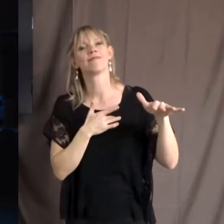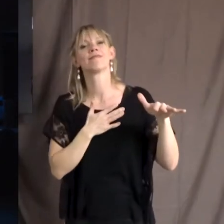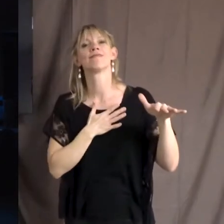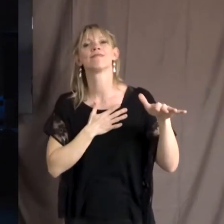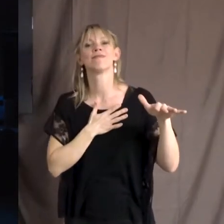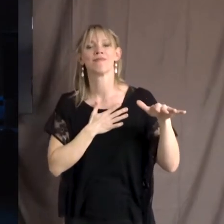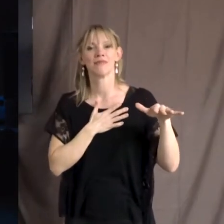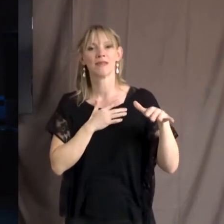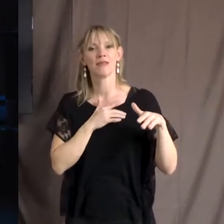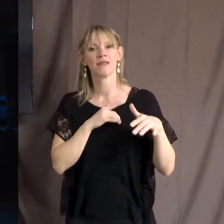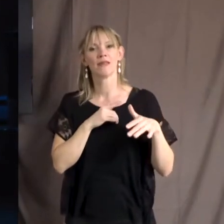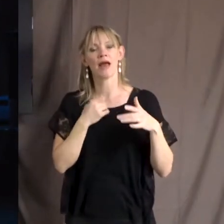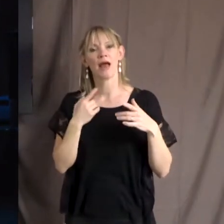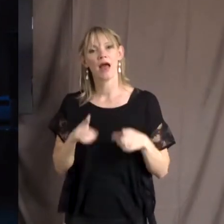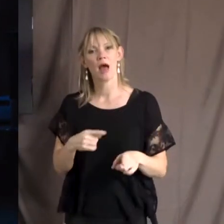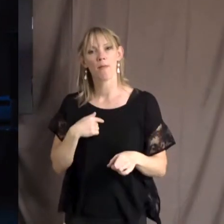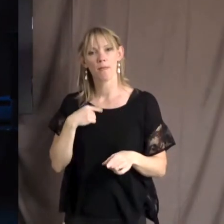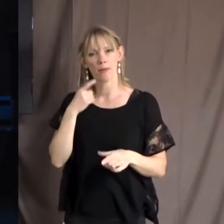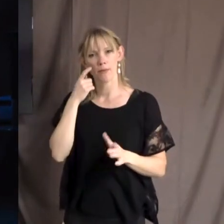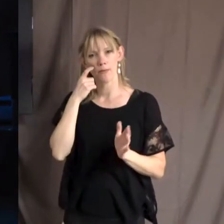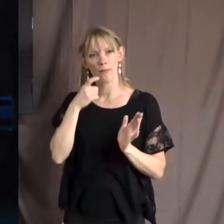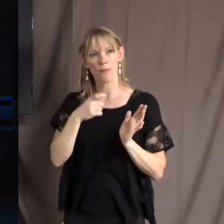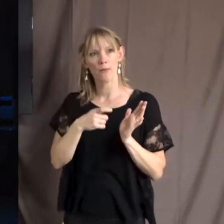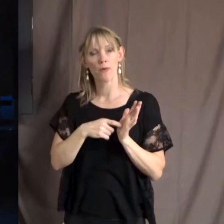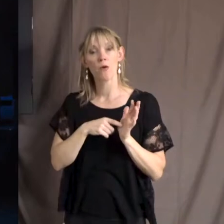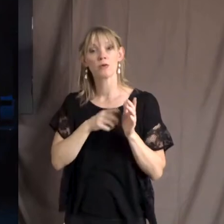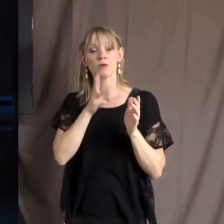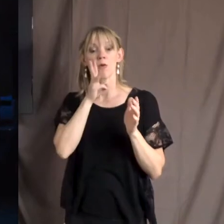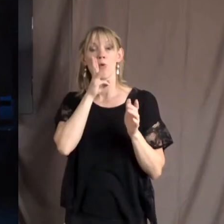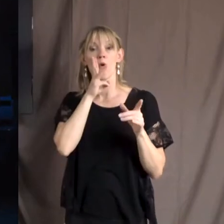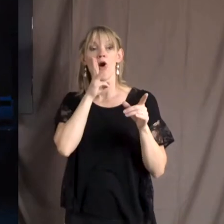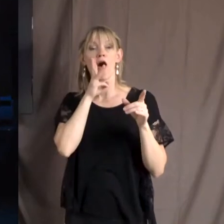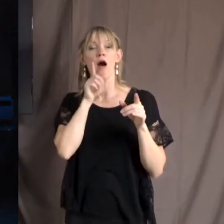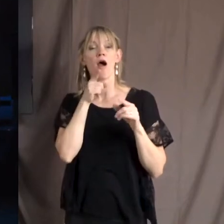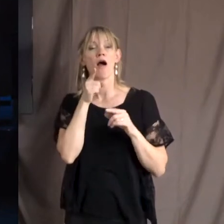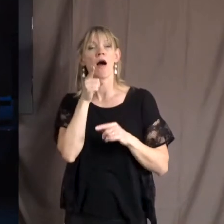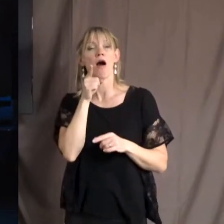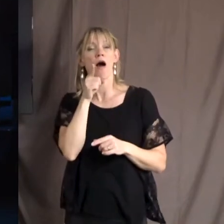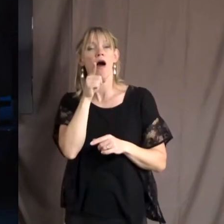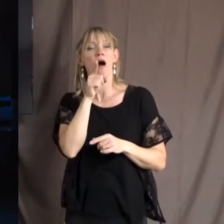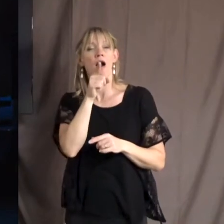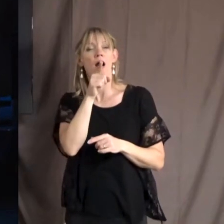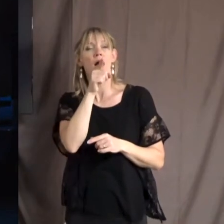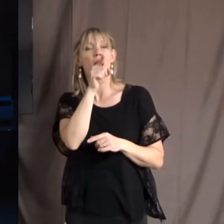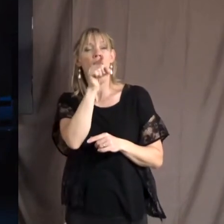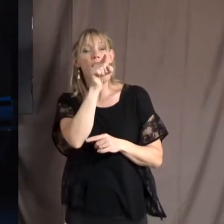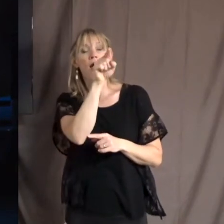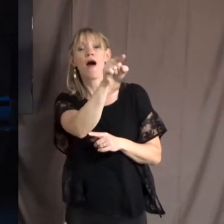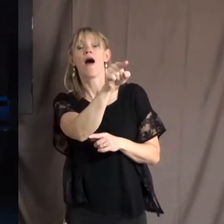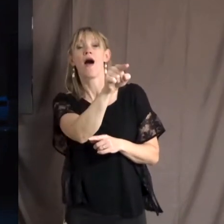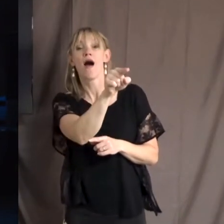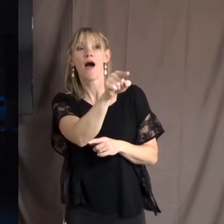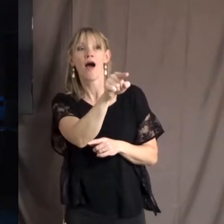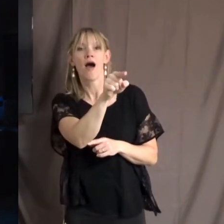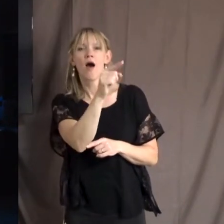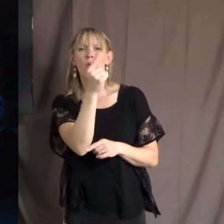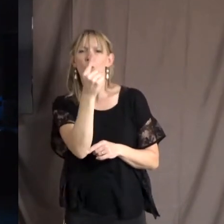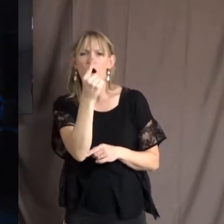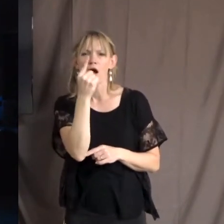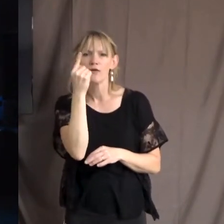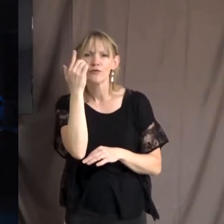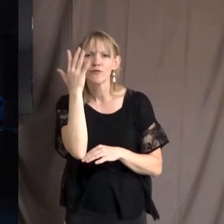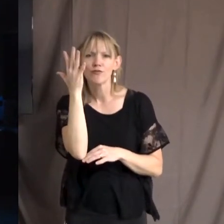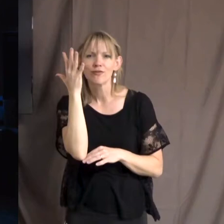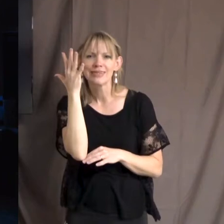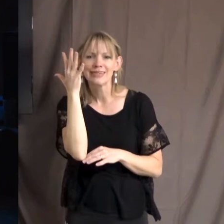I noticed that right out in the still water, way away from the land, there's this little tree. And